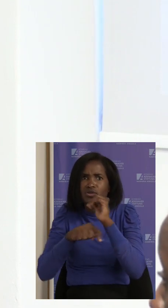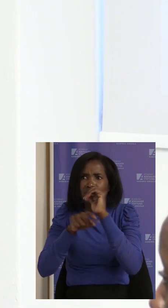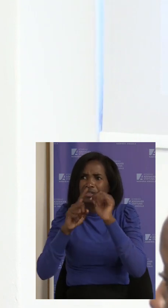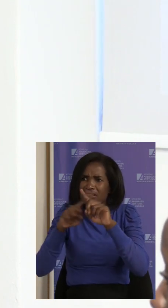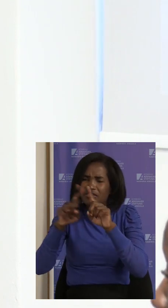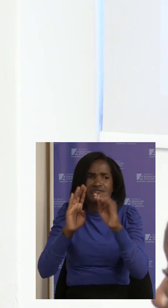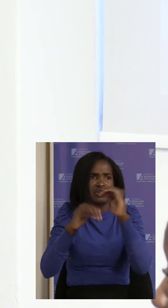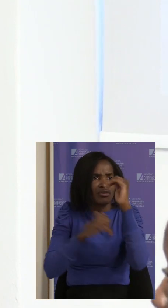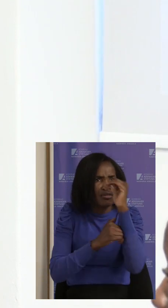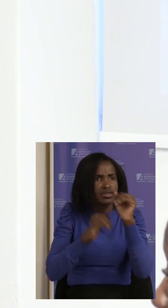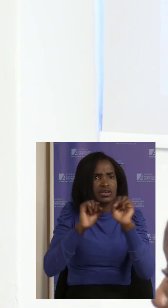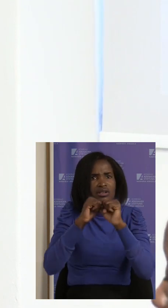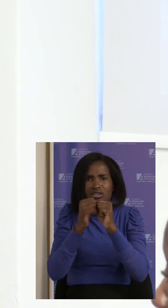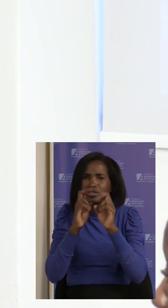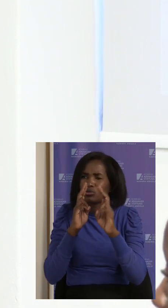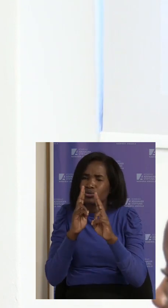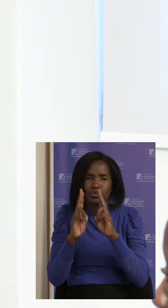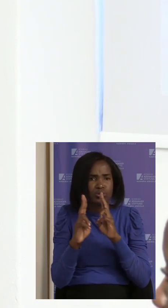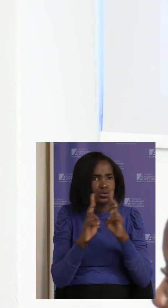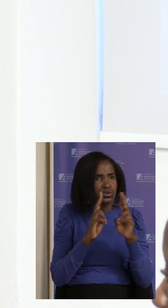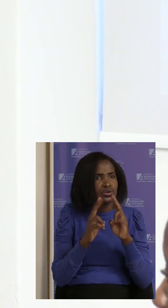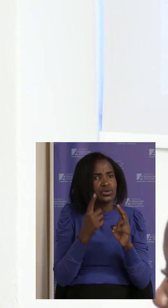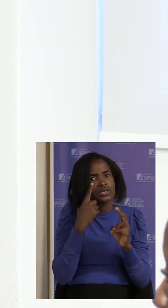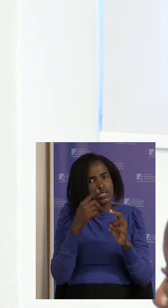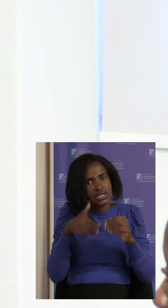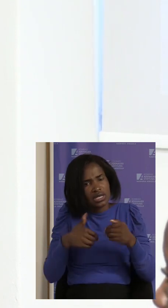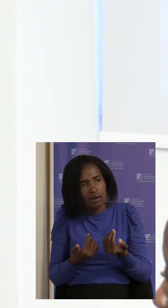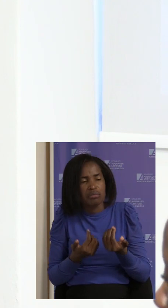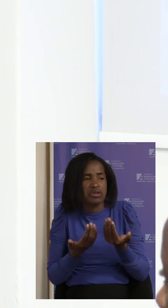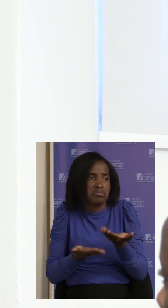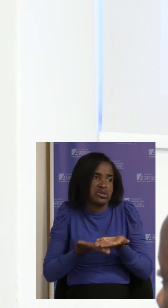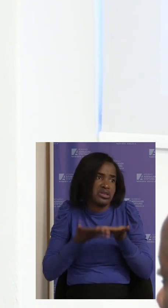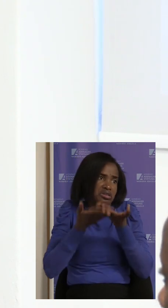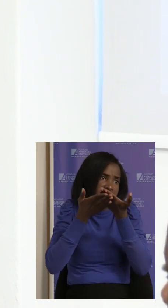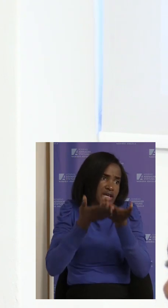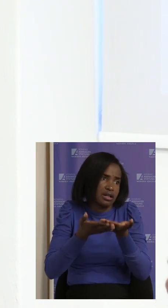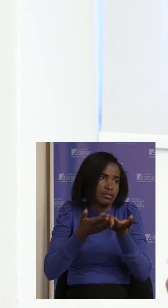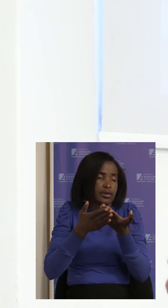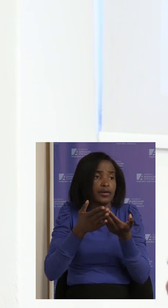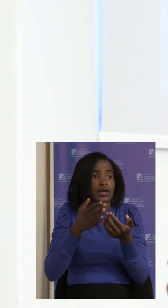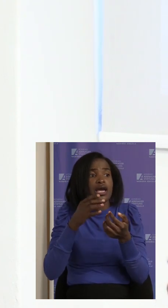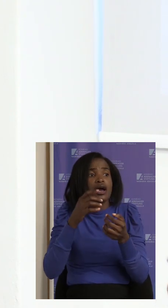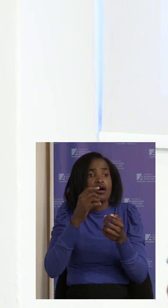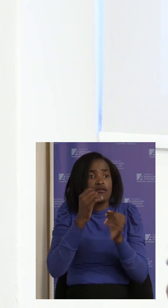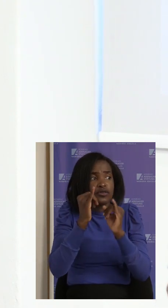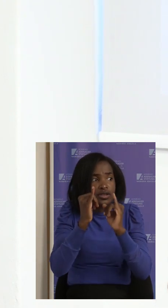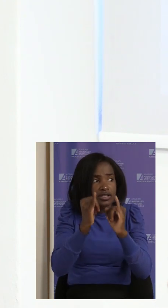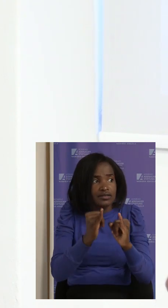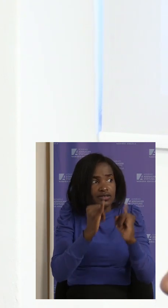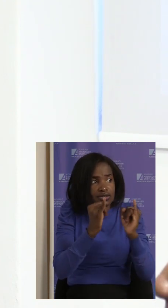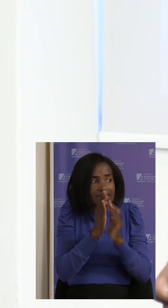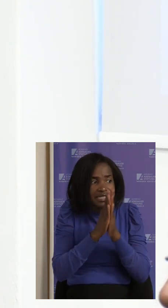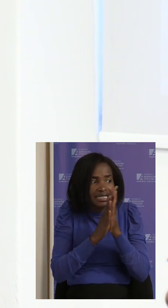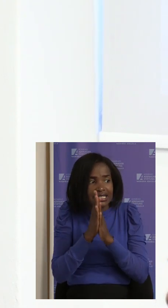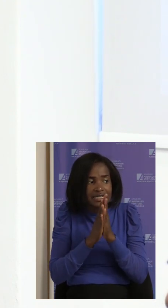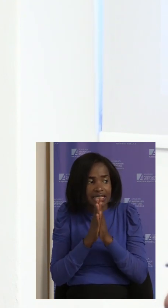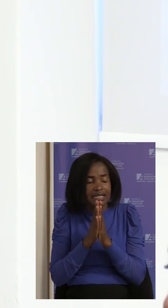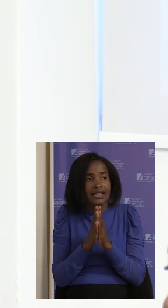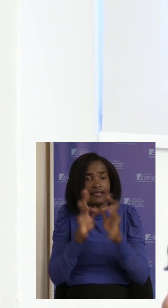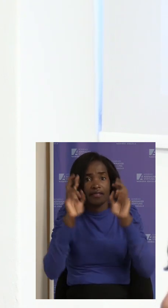stage, behind the scenes with the key stakeholders. So for individuals interested in